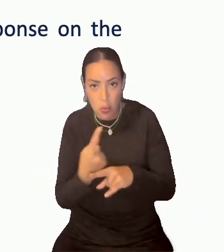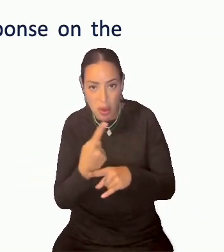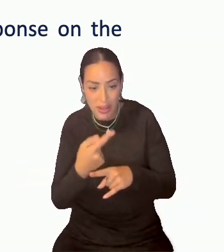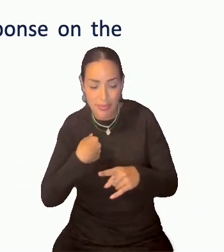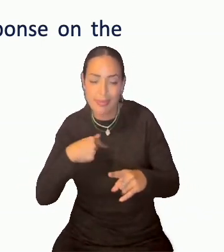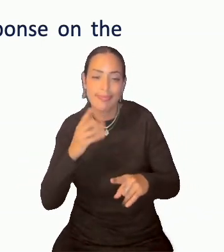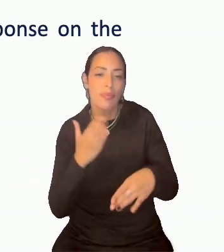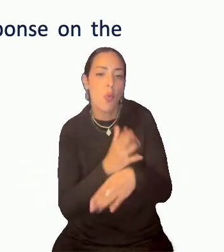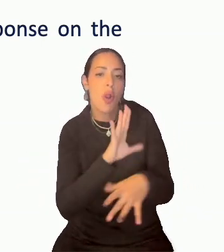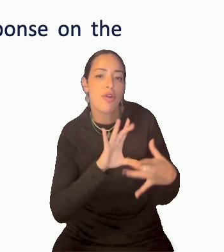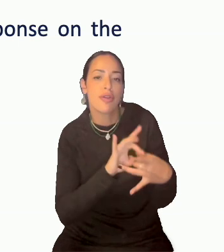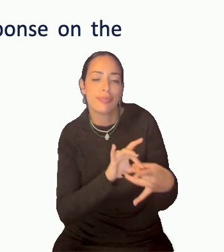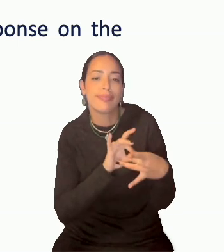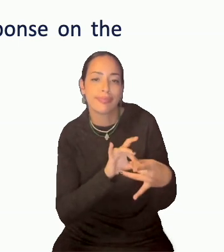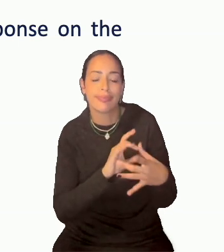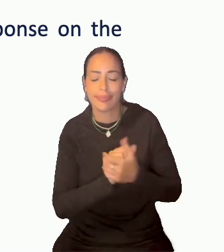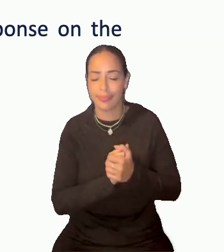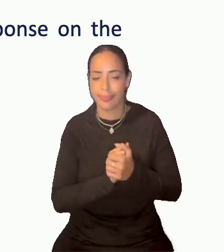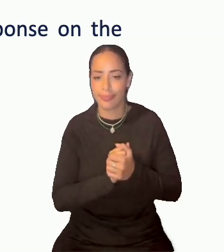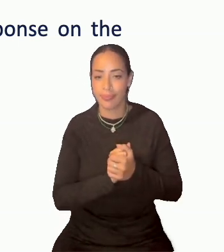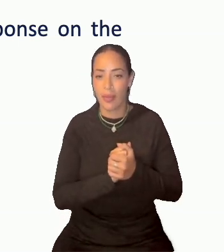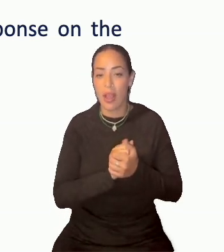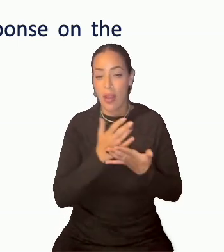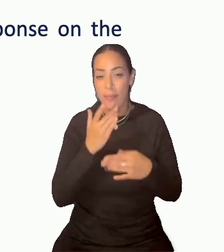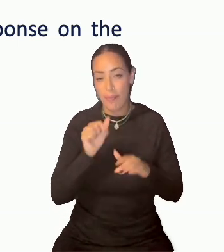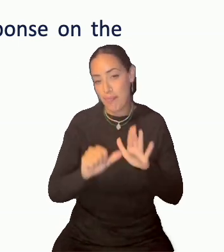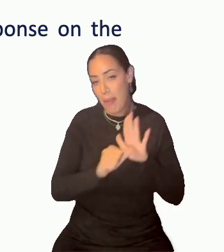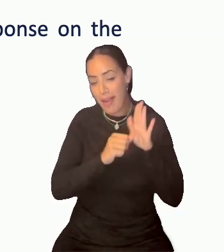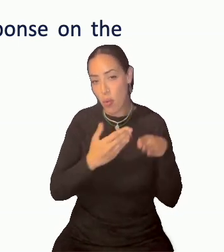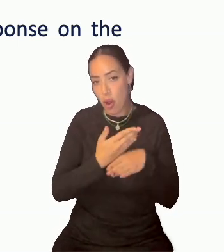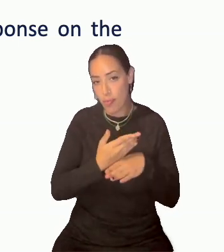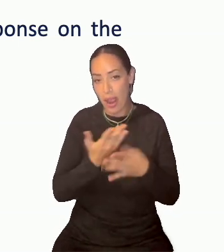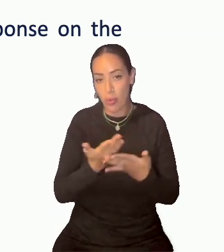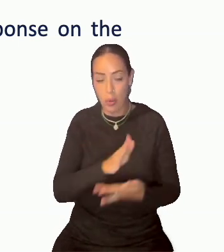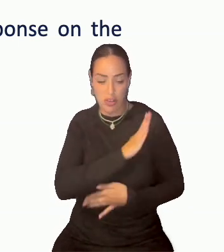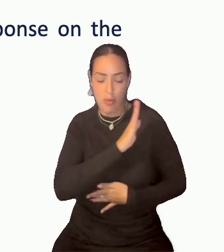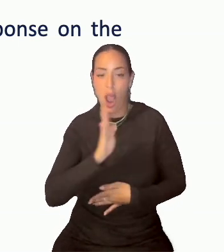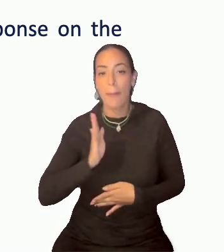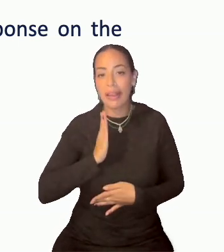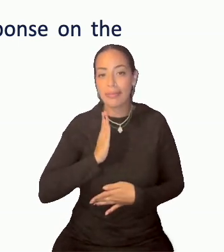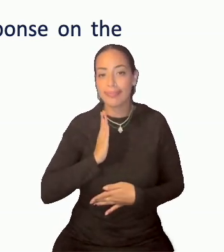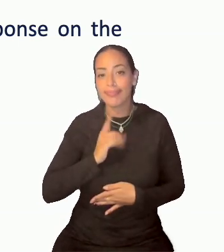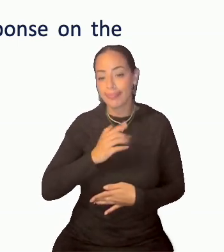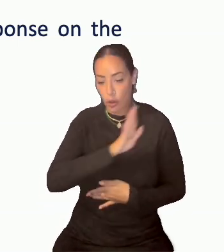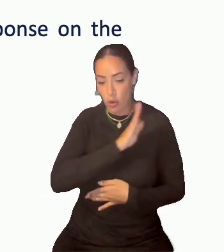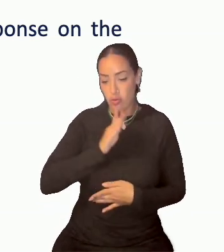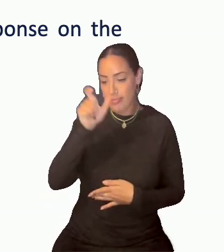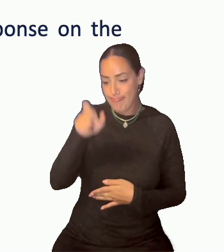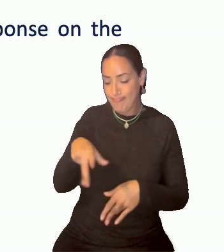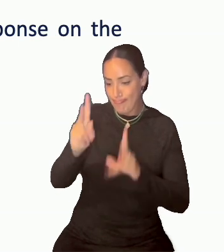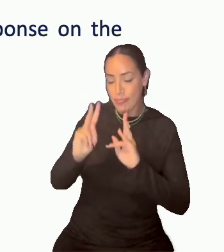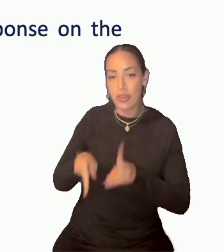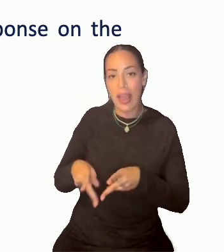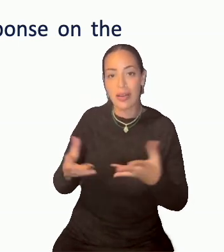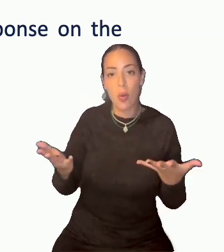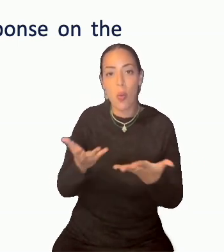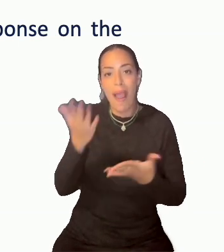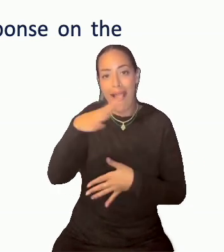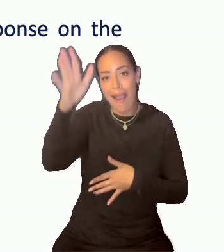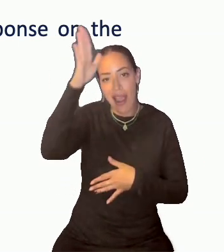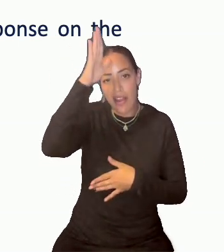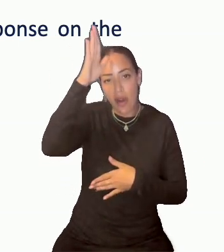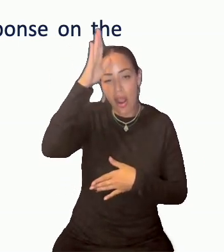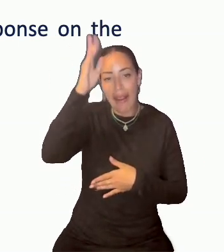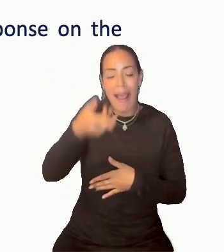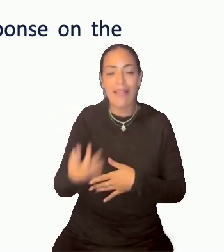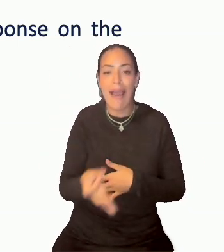follow. It's also predominantly been with bereaved military families following the death of a service person on overseas operations in Iraq and